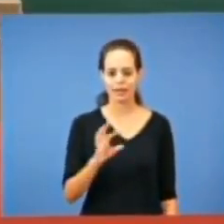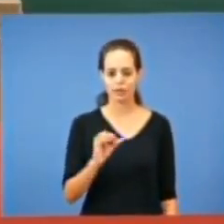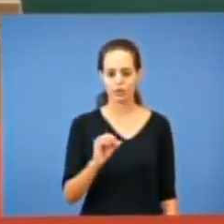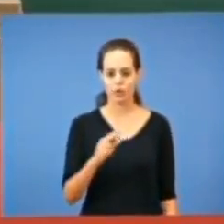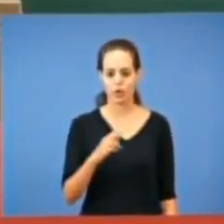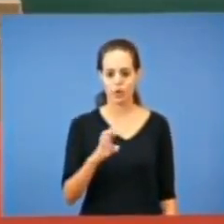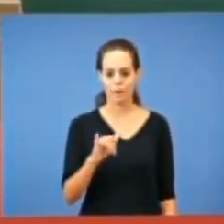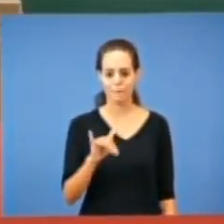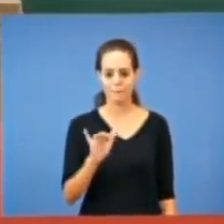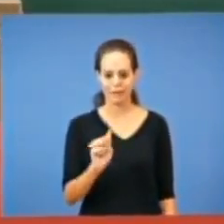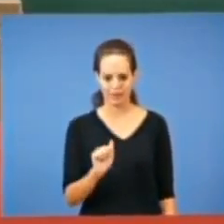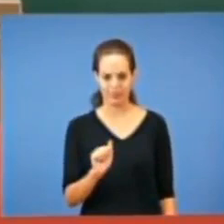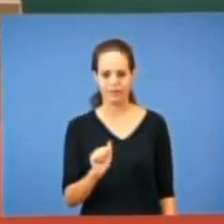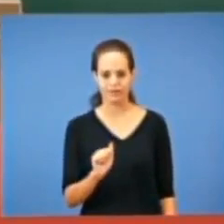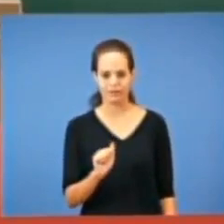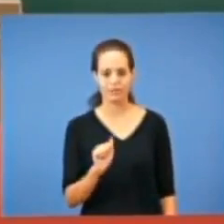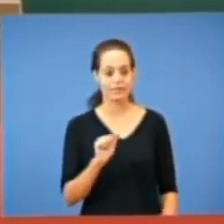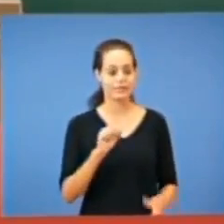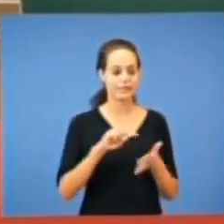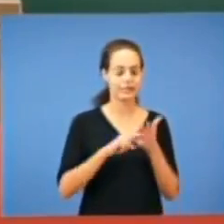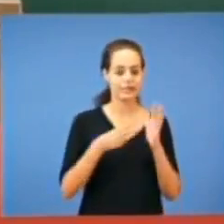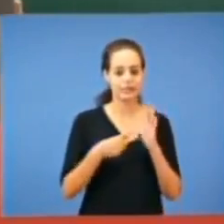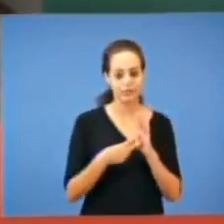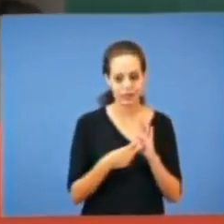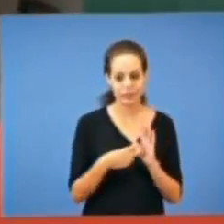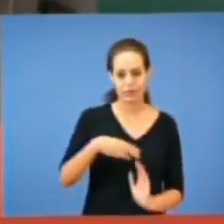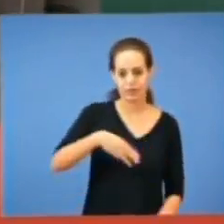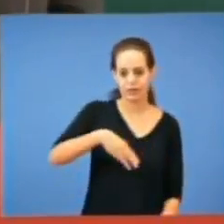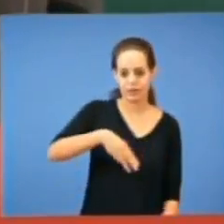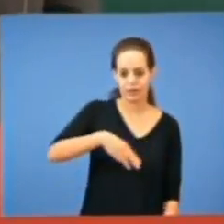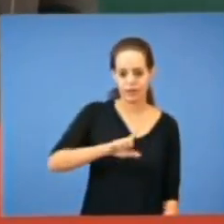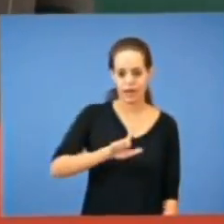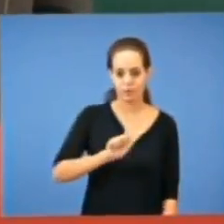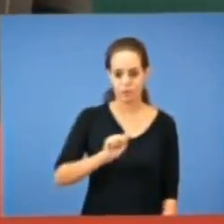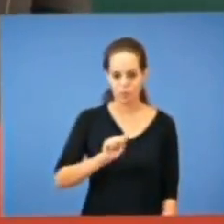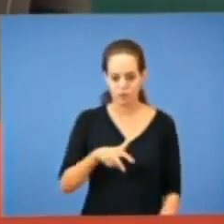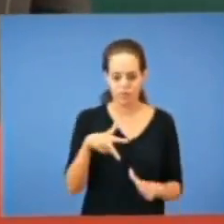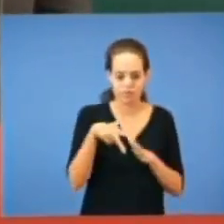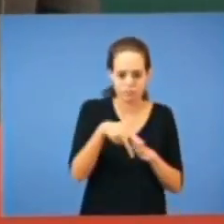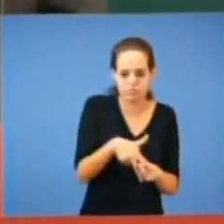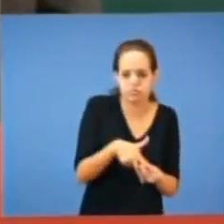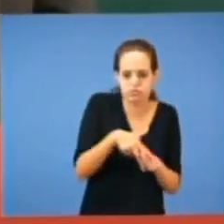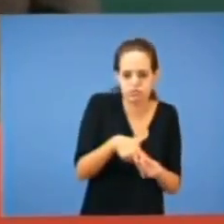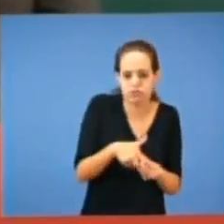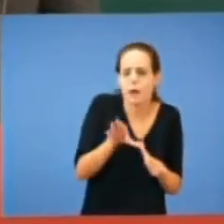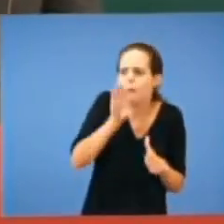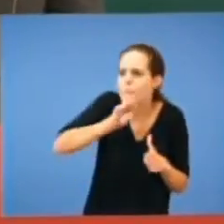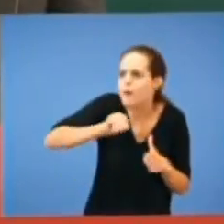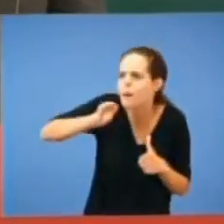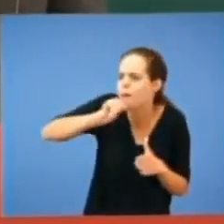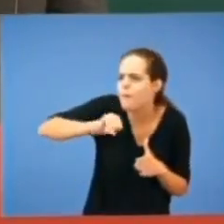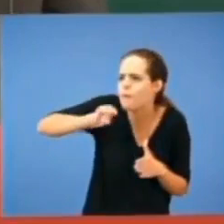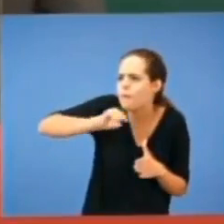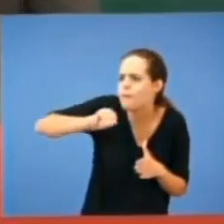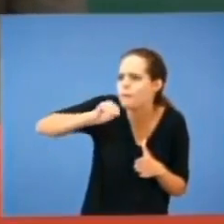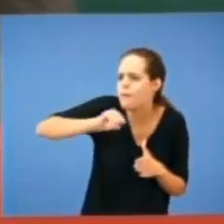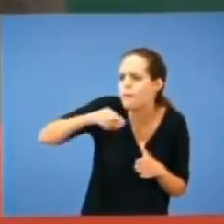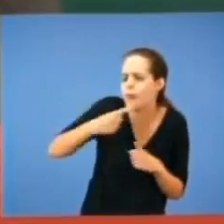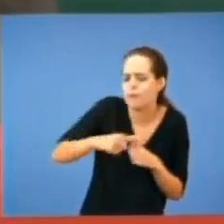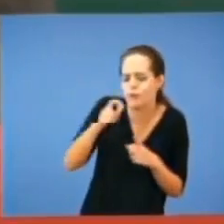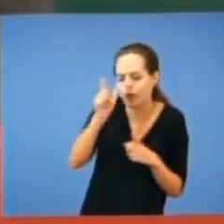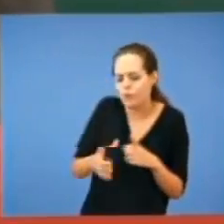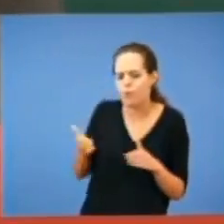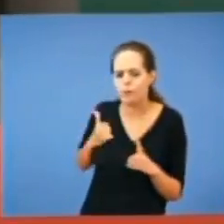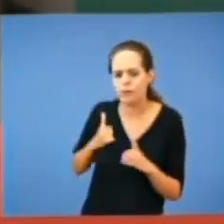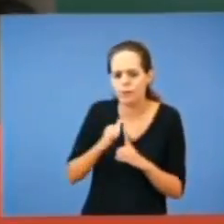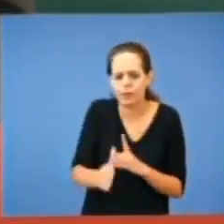Onomatopoeia, which is the donkey speaking. Was necessary to donkey to speak with the prophet. And so